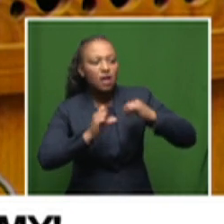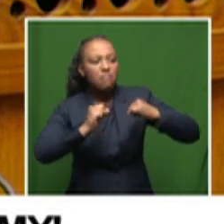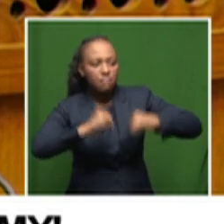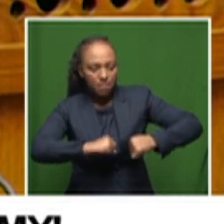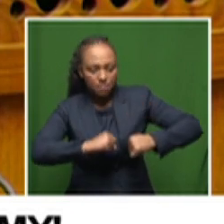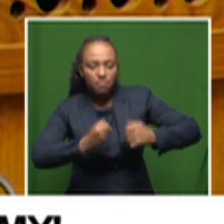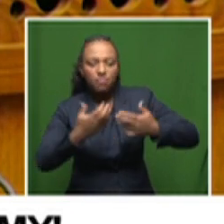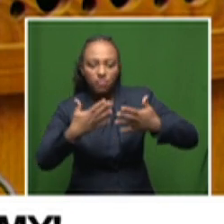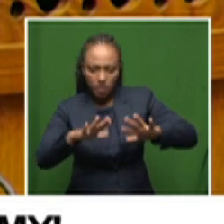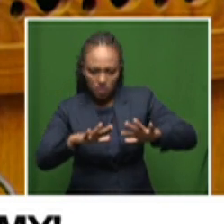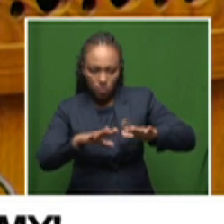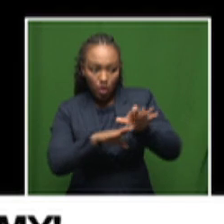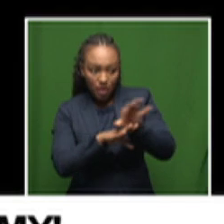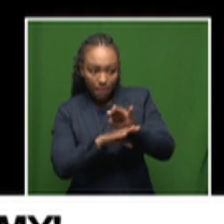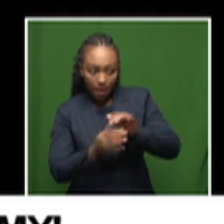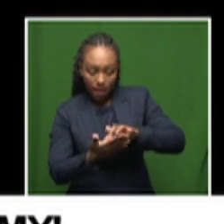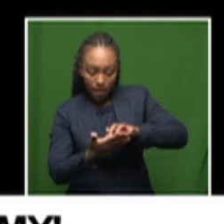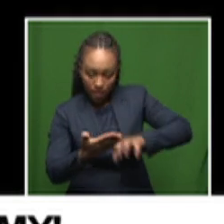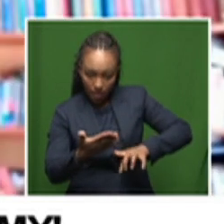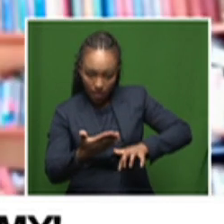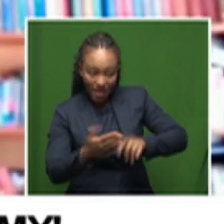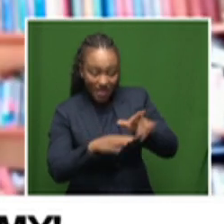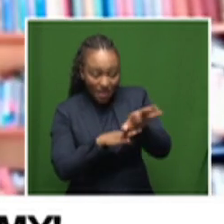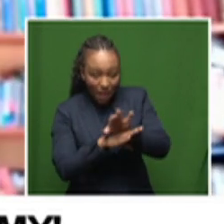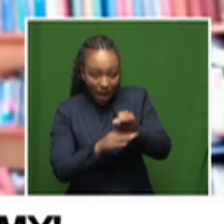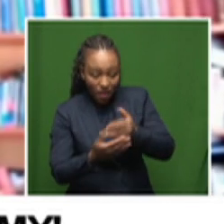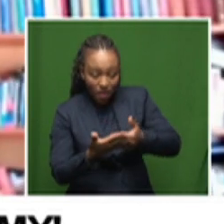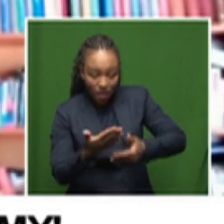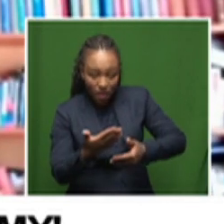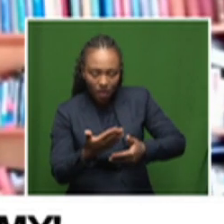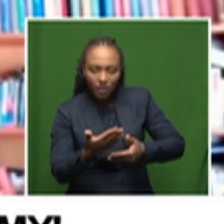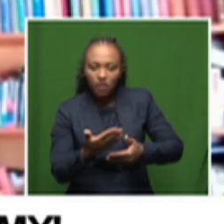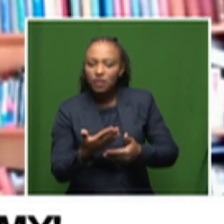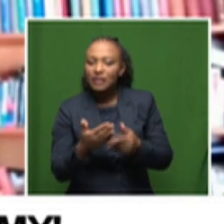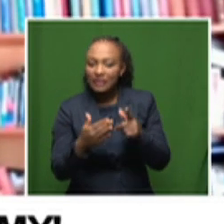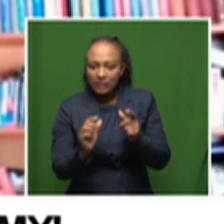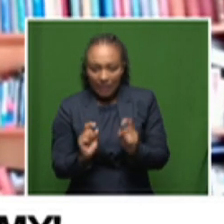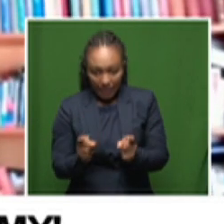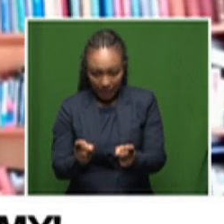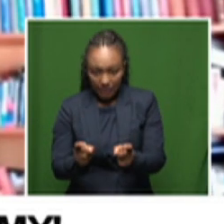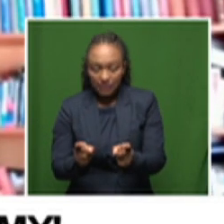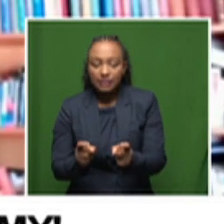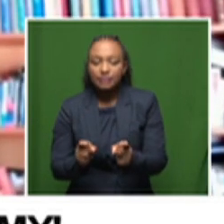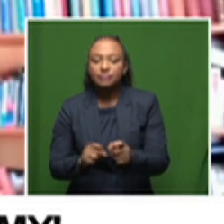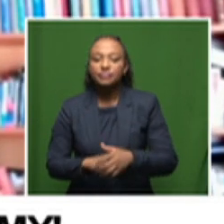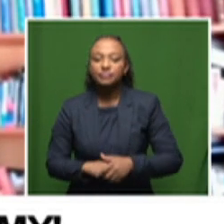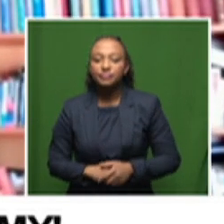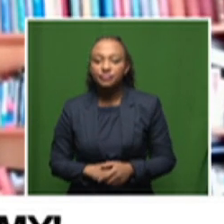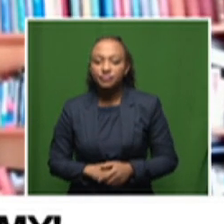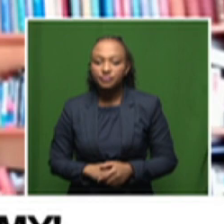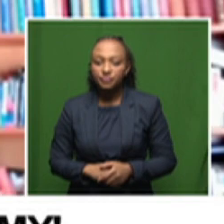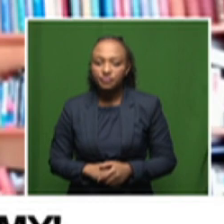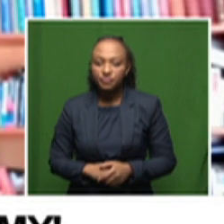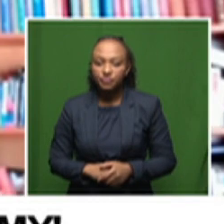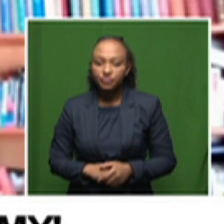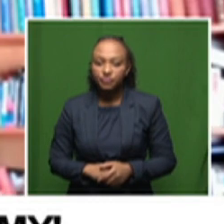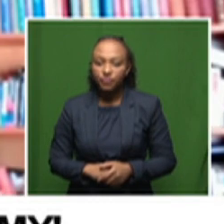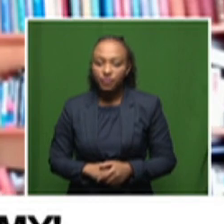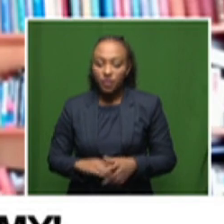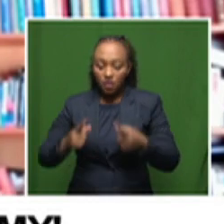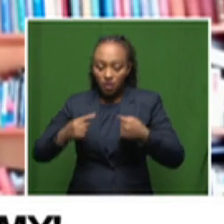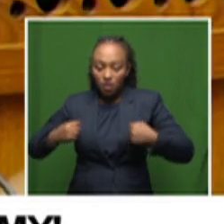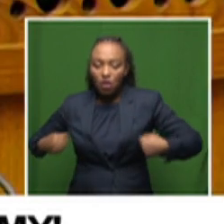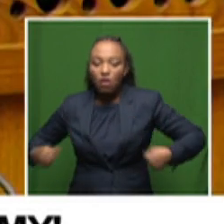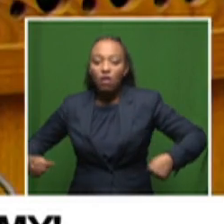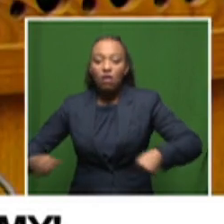This particular plan is urgent, and all of us should do everything in